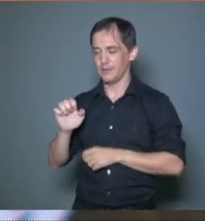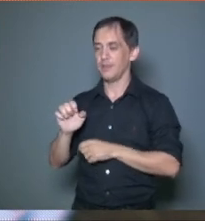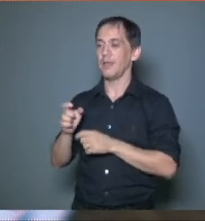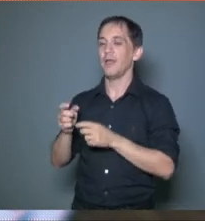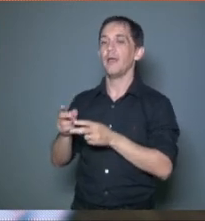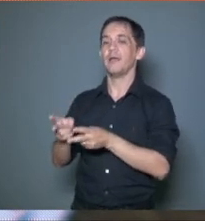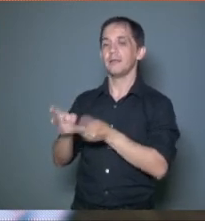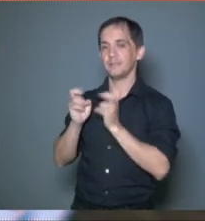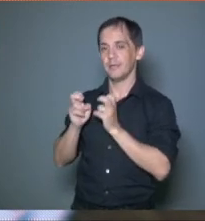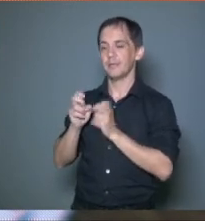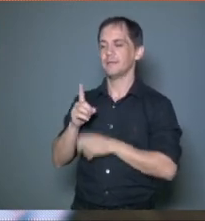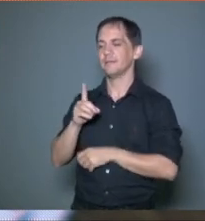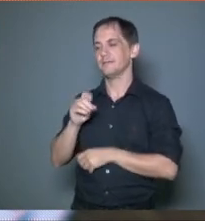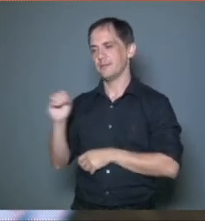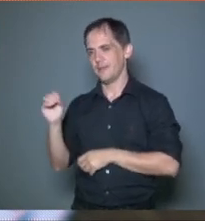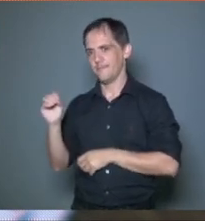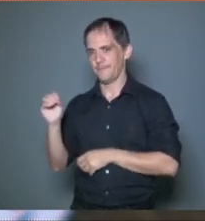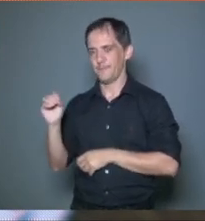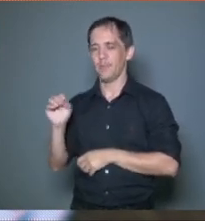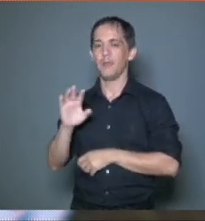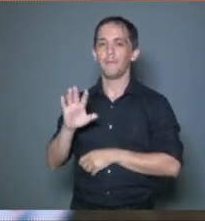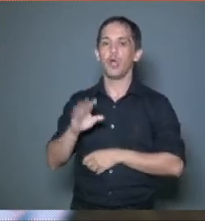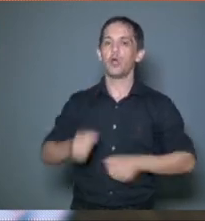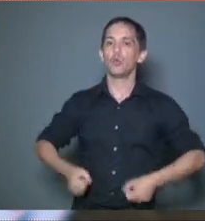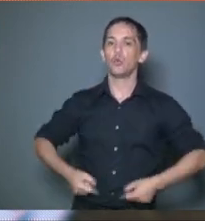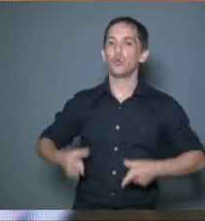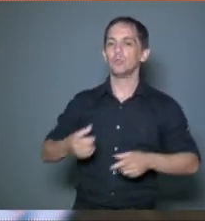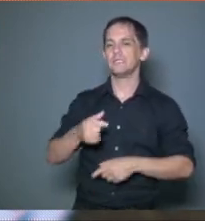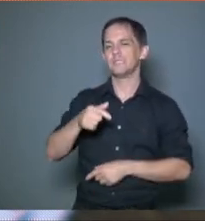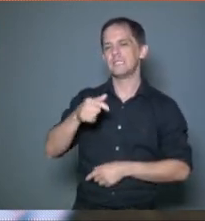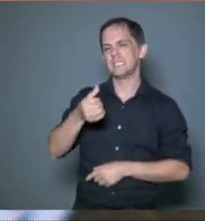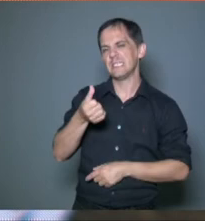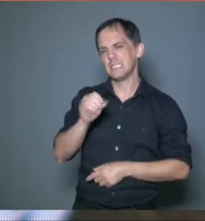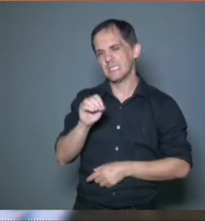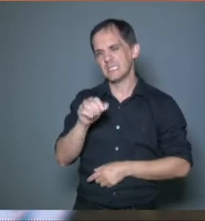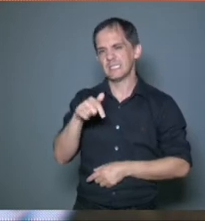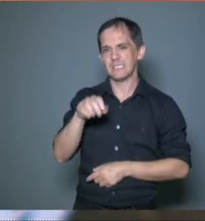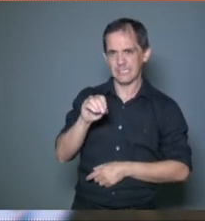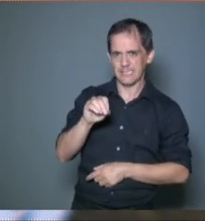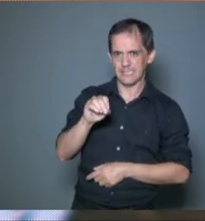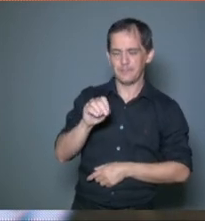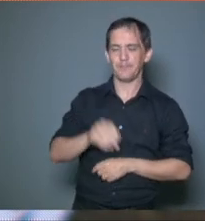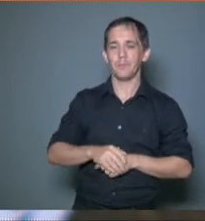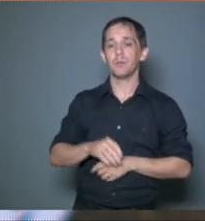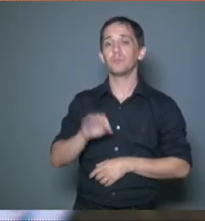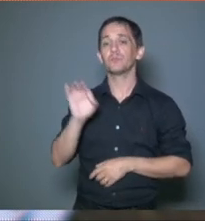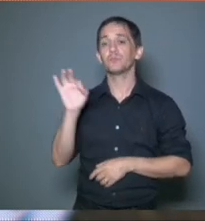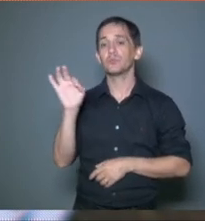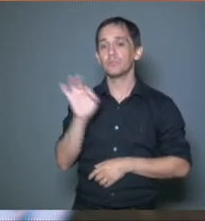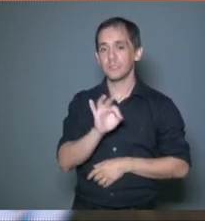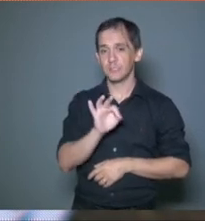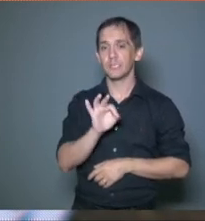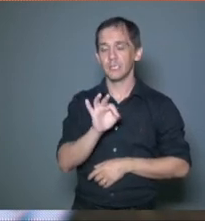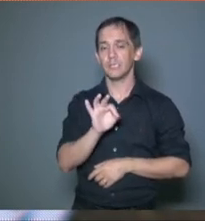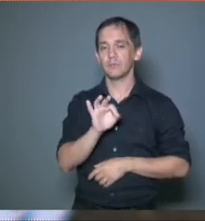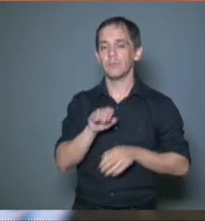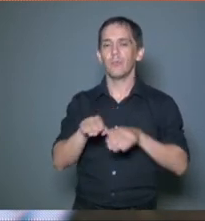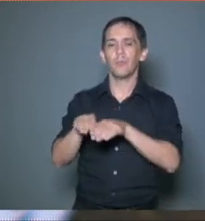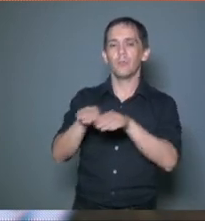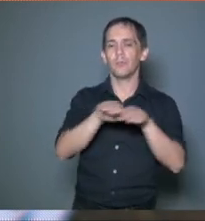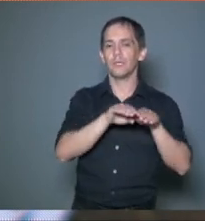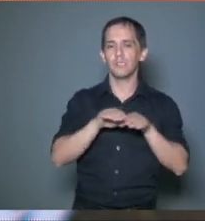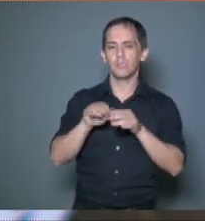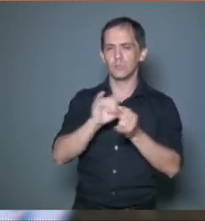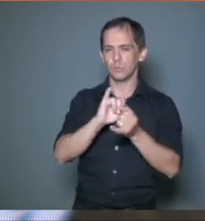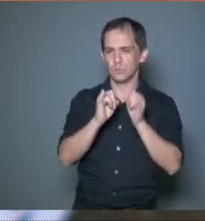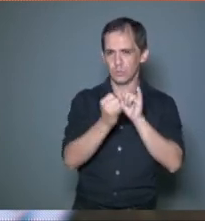is 100 and our cost is not 100, it's 60 or 70. So percentage-wise, input hedging